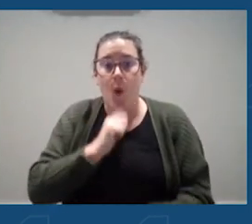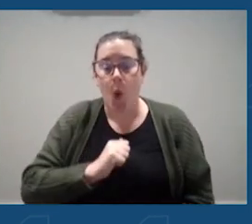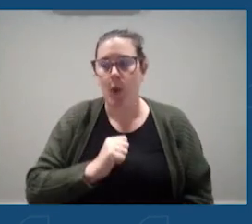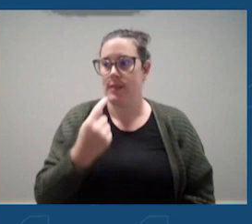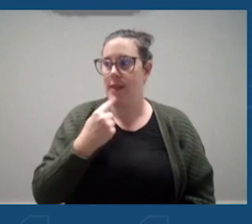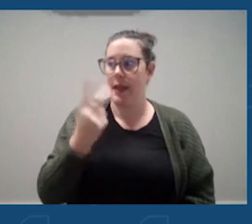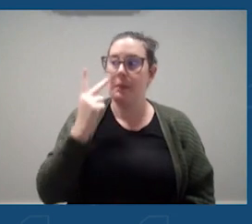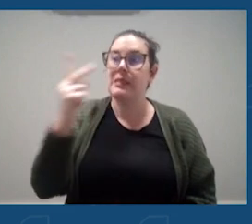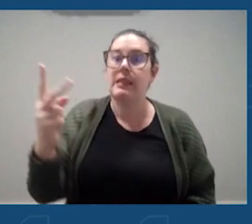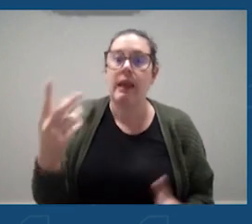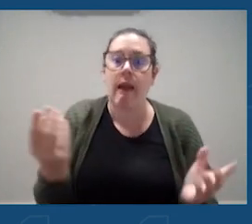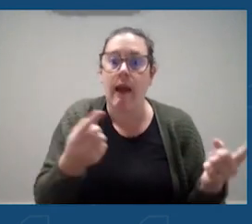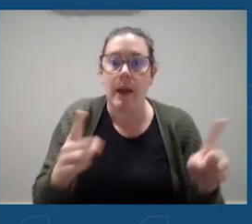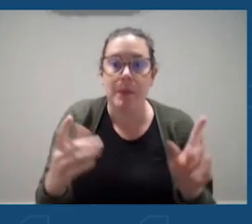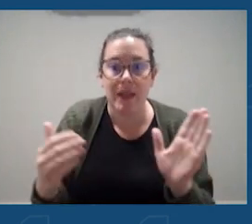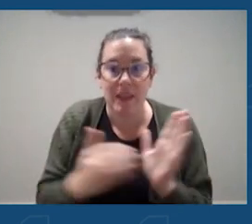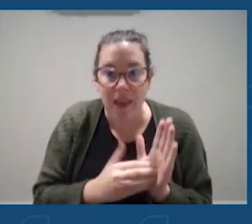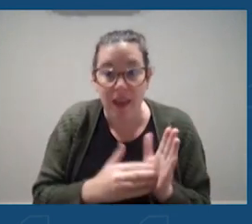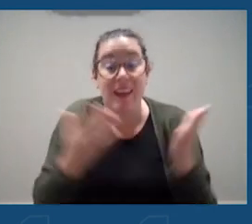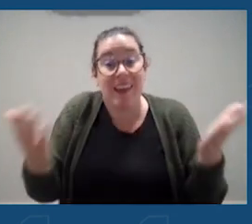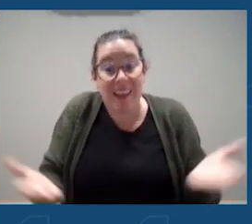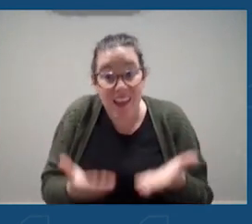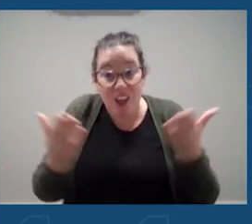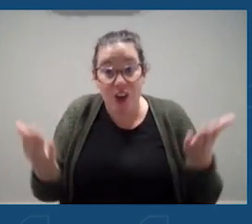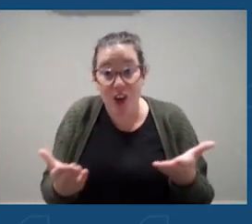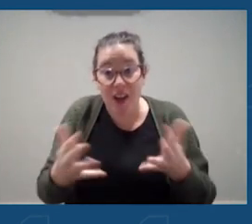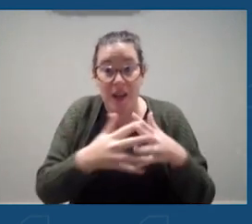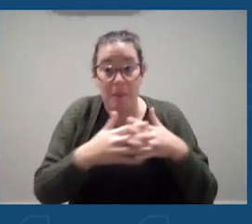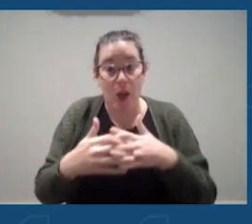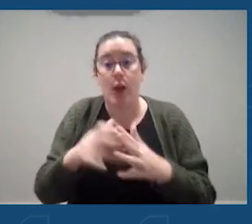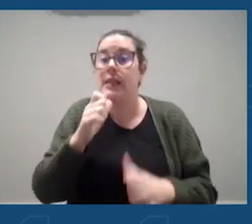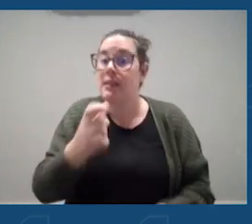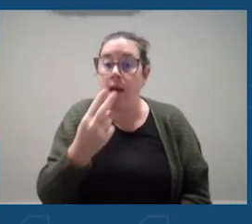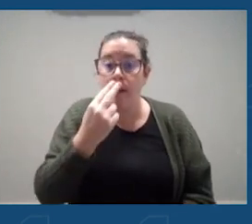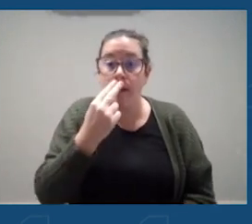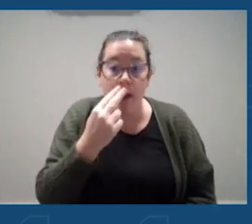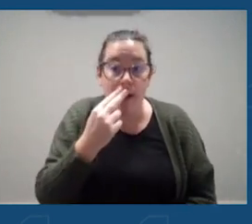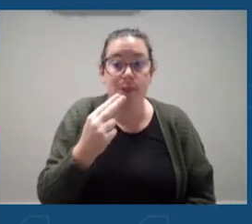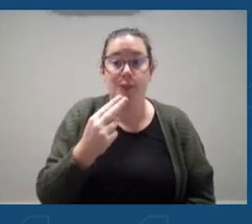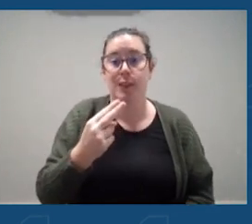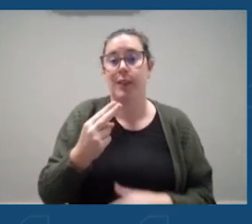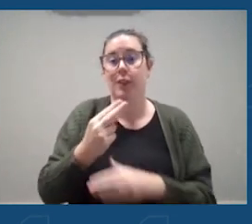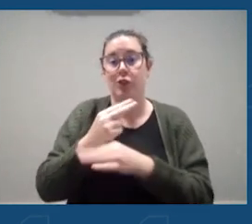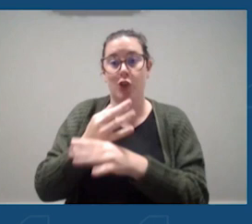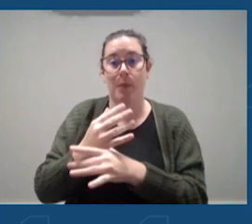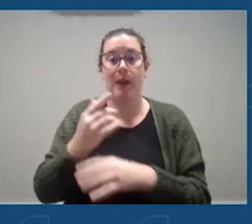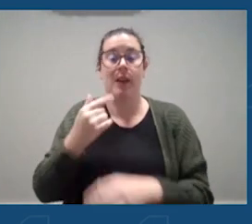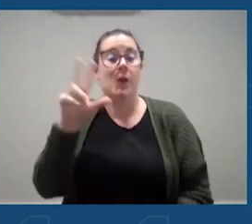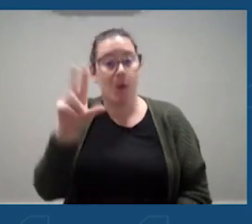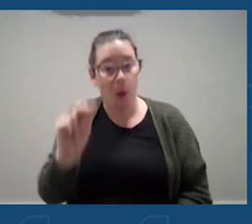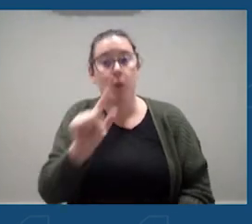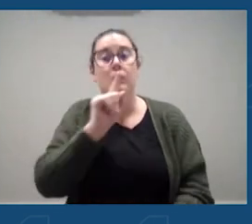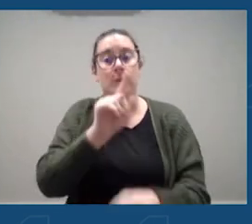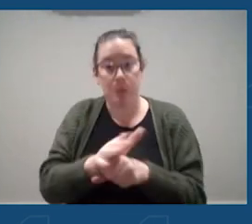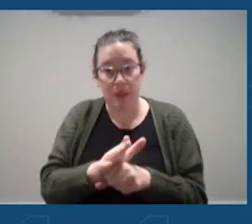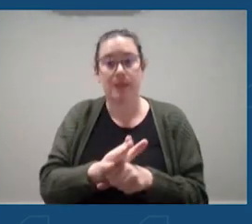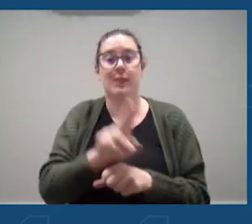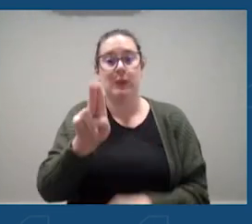again. In the United States of America. This is not Nazi Germany, it's the United States of America.